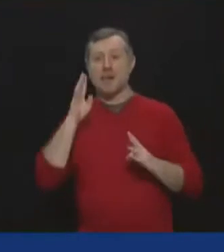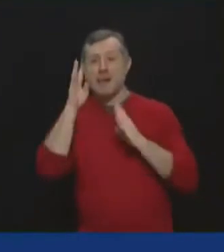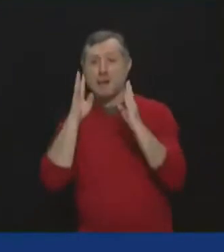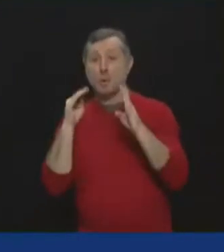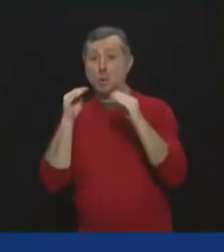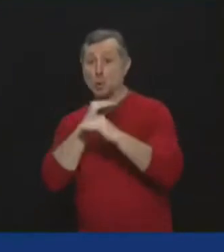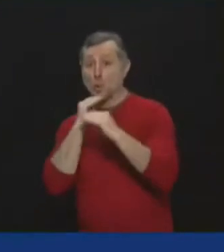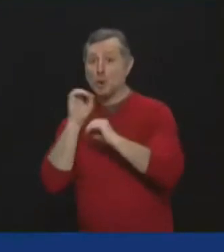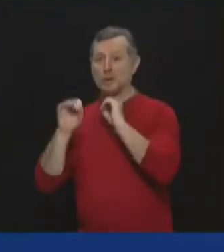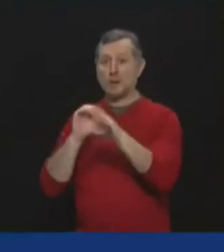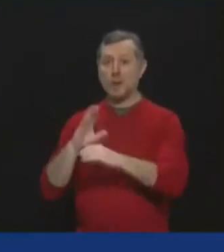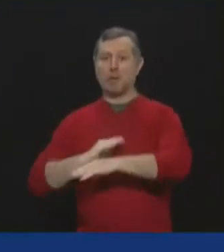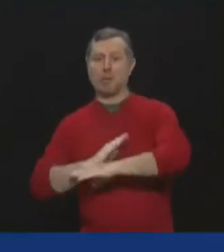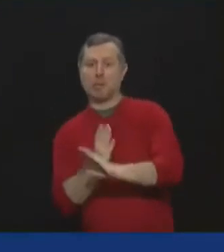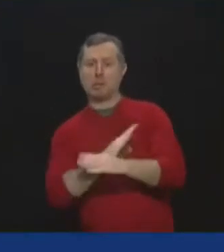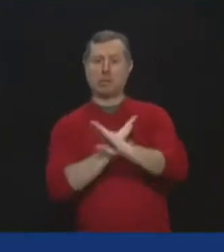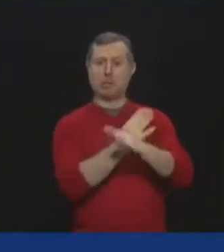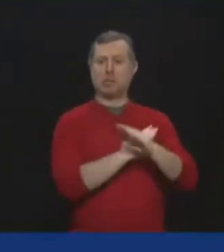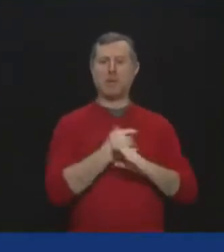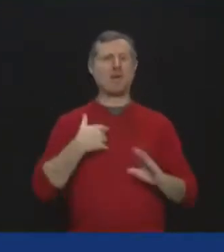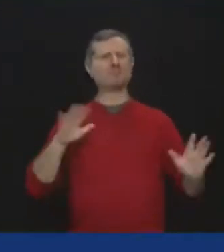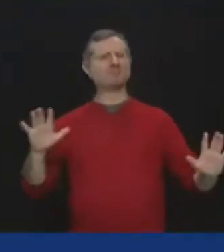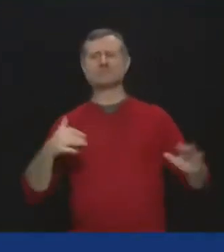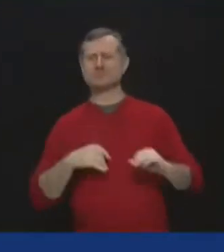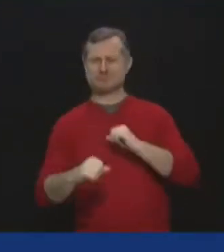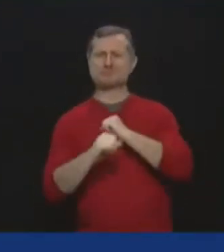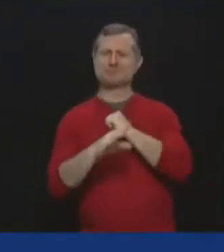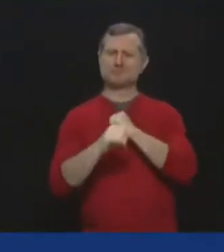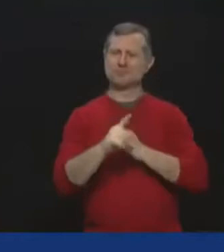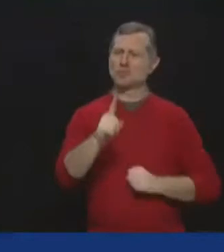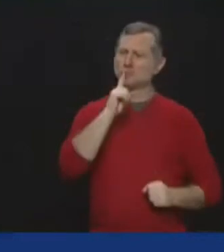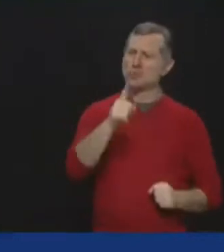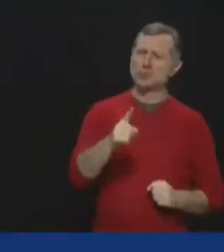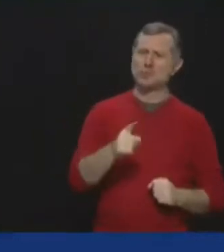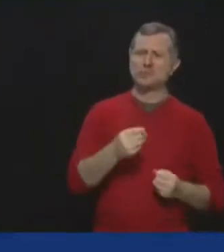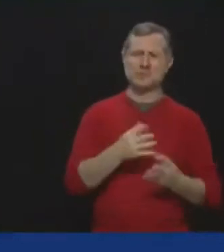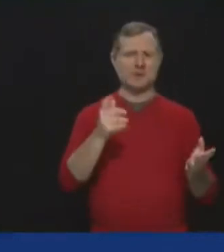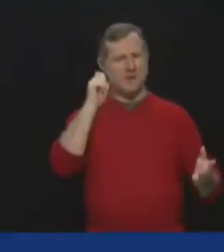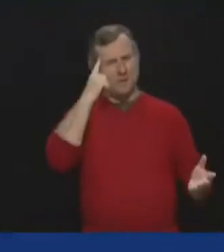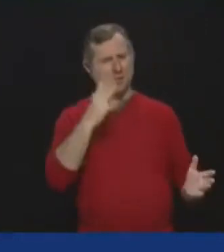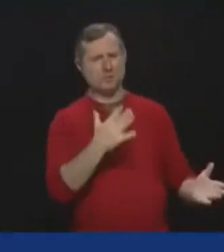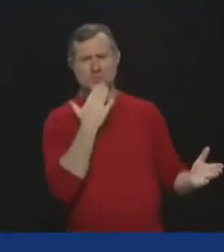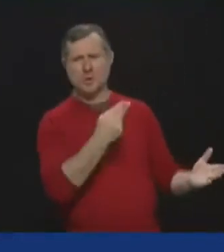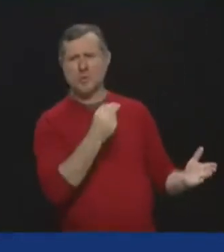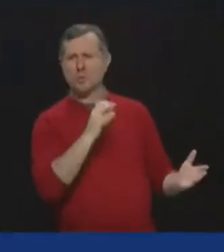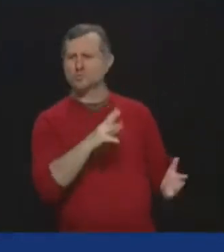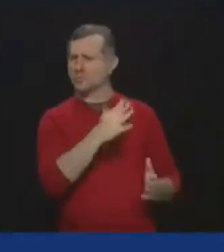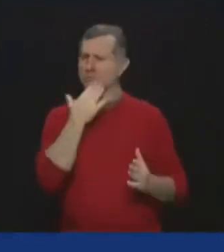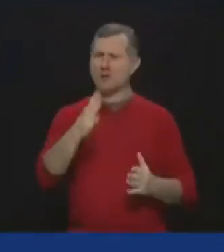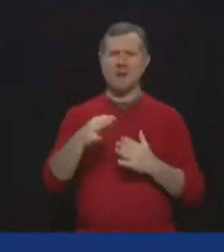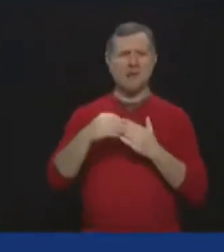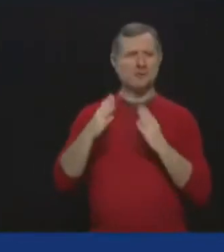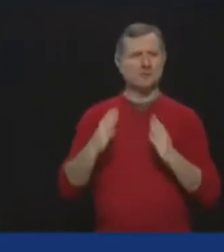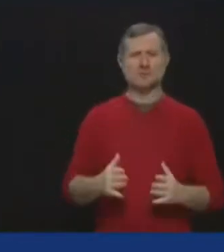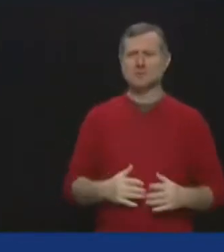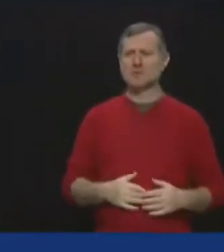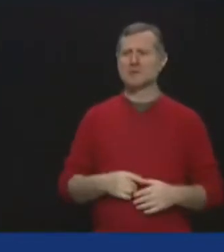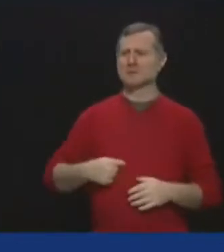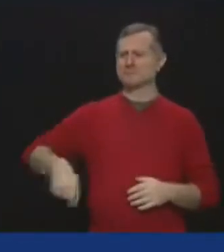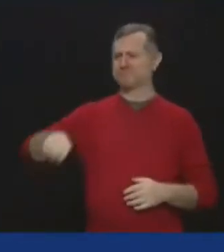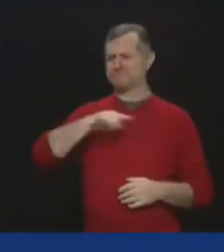a pathway. And we thank you, Governor Hochul. We thank you for your brave leadership. And we thank all these fearless leaders up